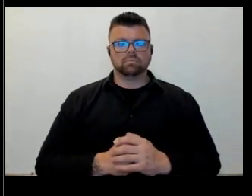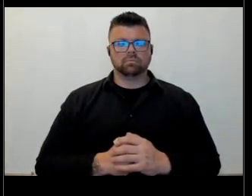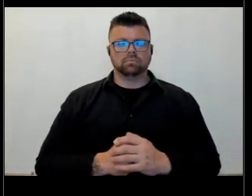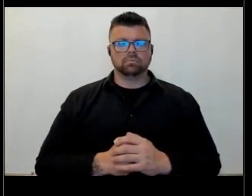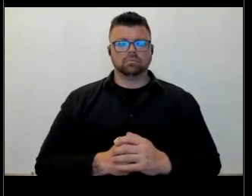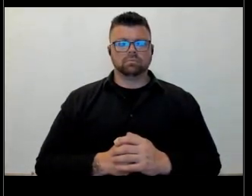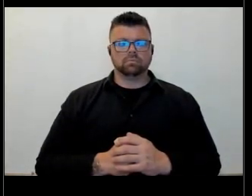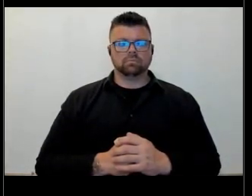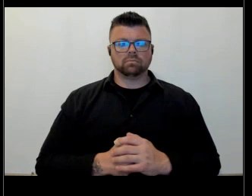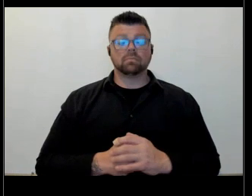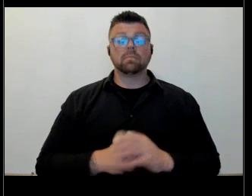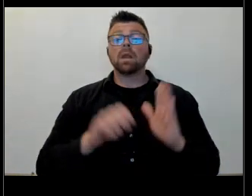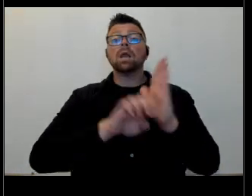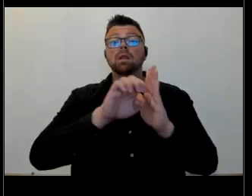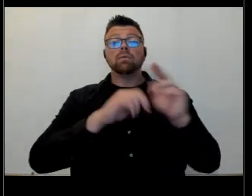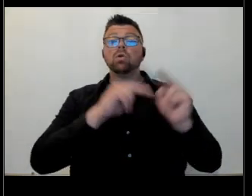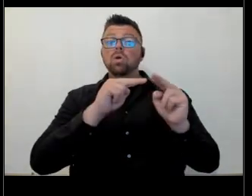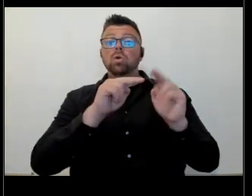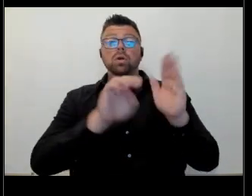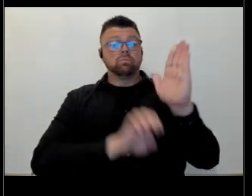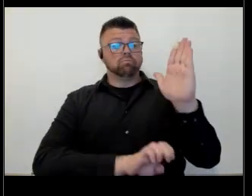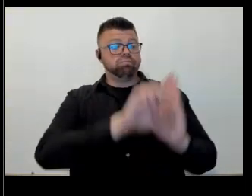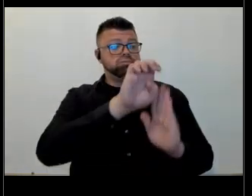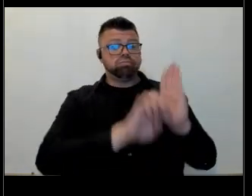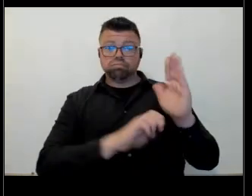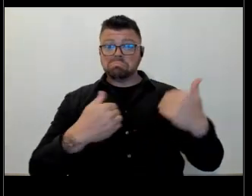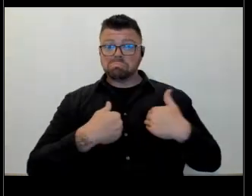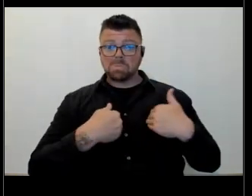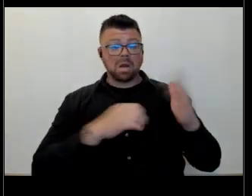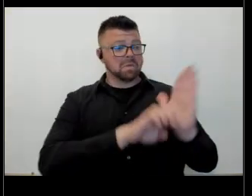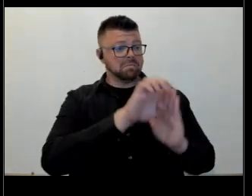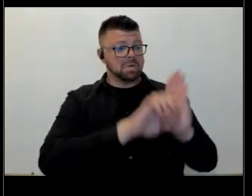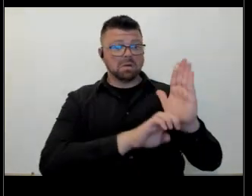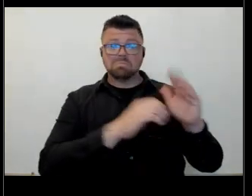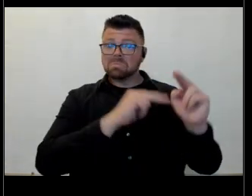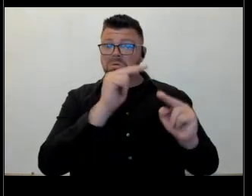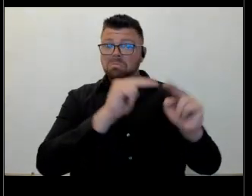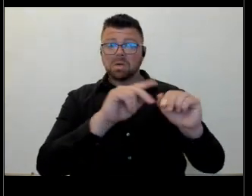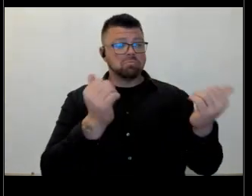In an elevator building, all trash rooms must be accessible.